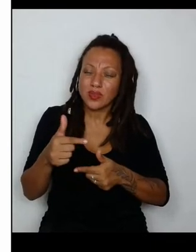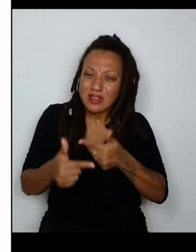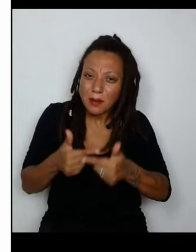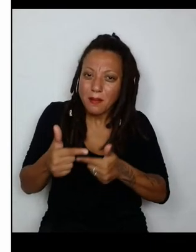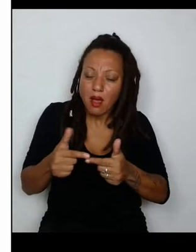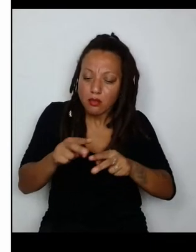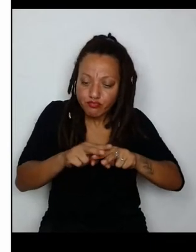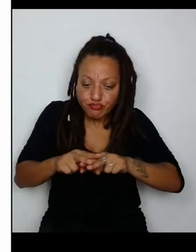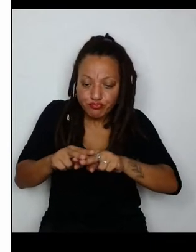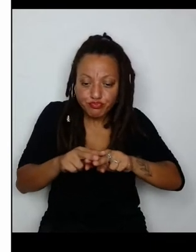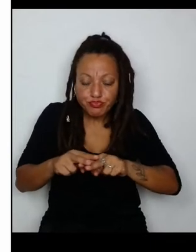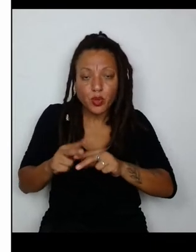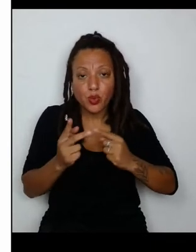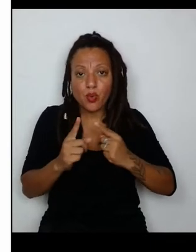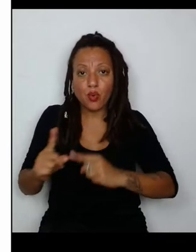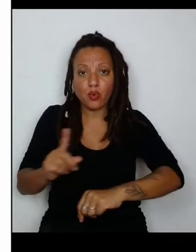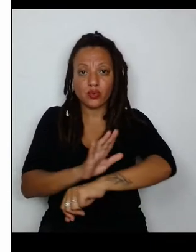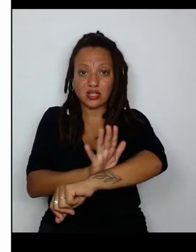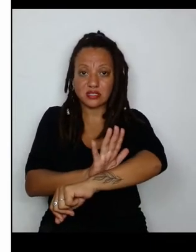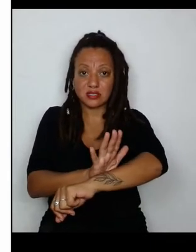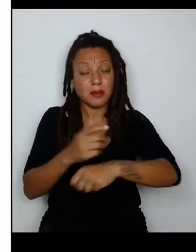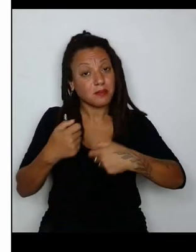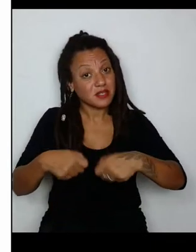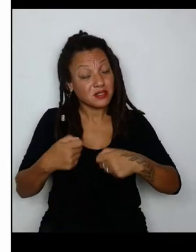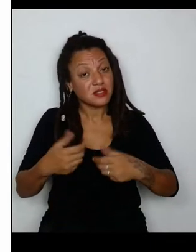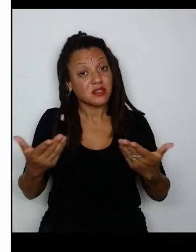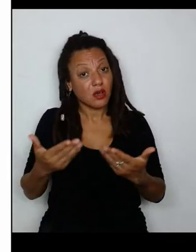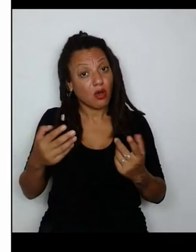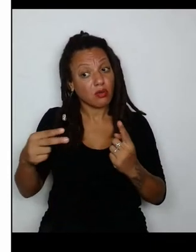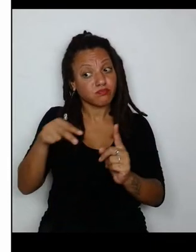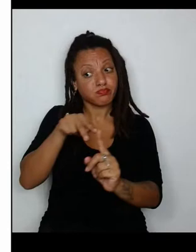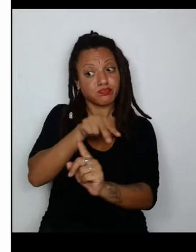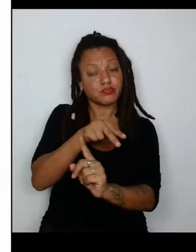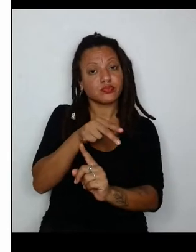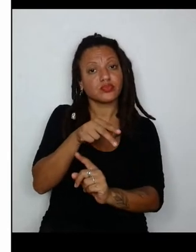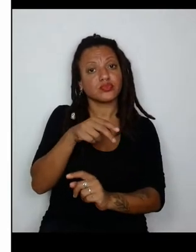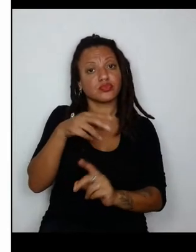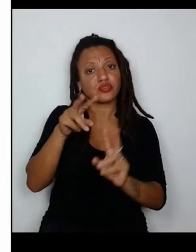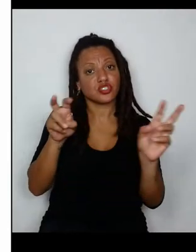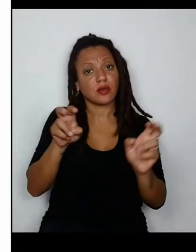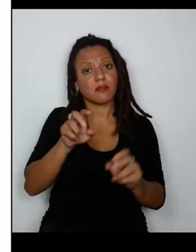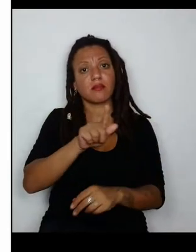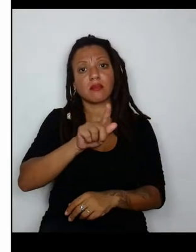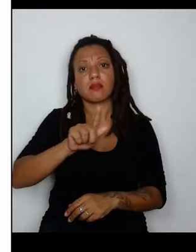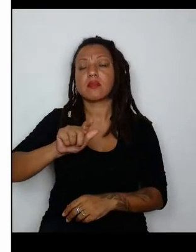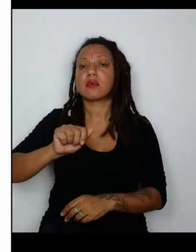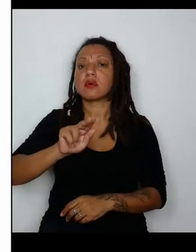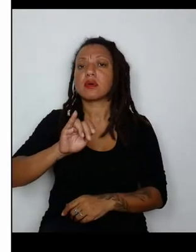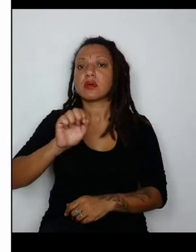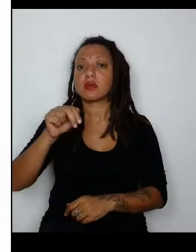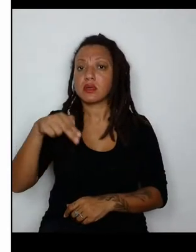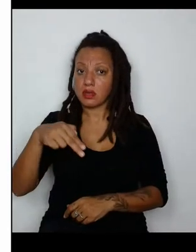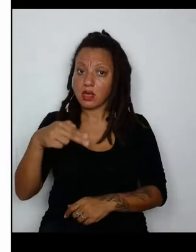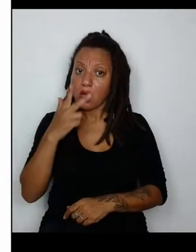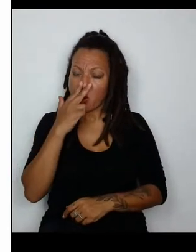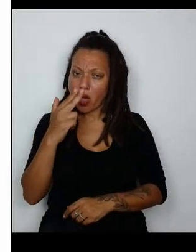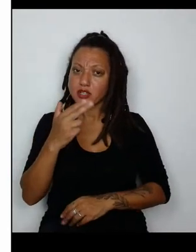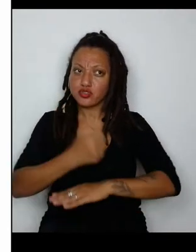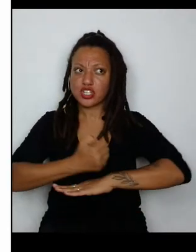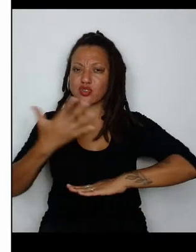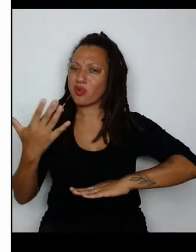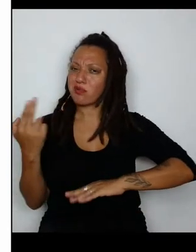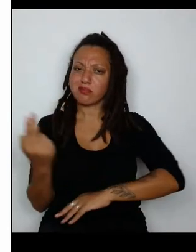gauguin that is we can't separate him from his calling entanglements i also don't believe that we can fully rid ourselves of